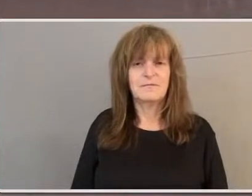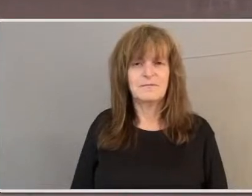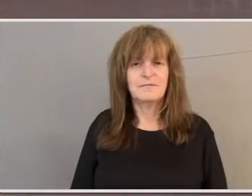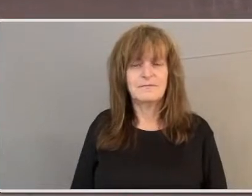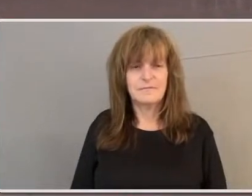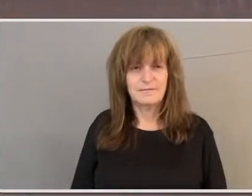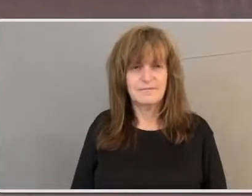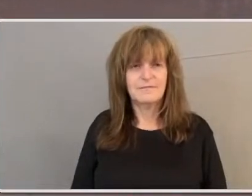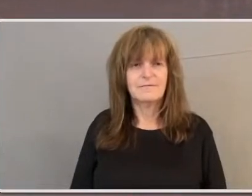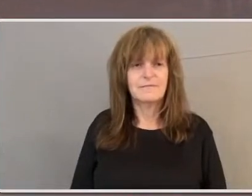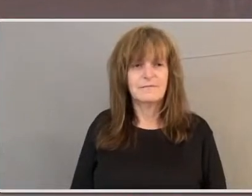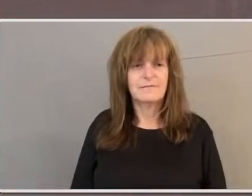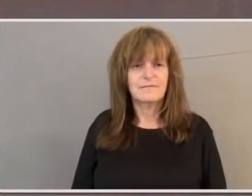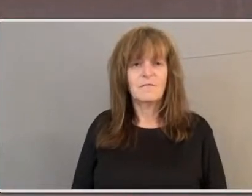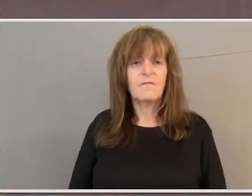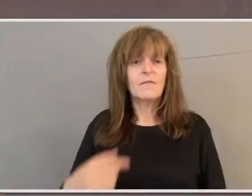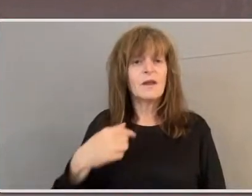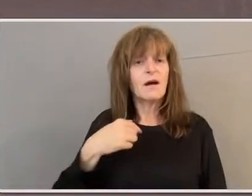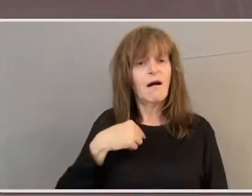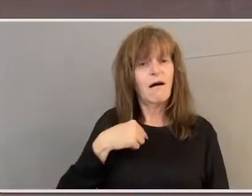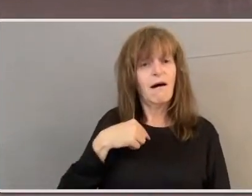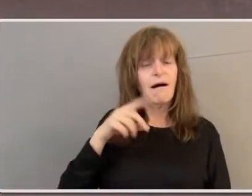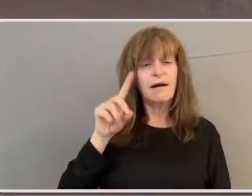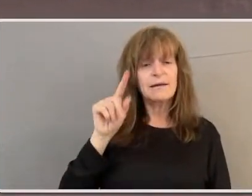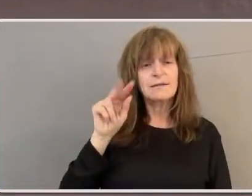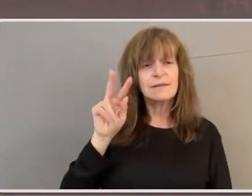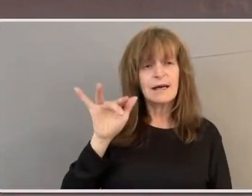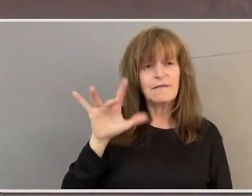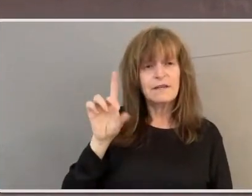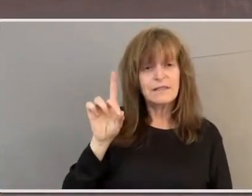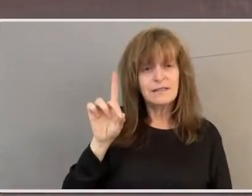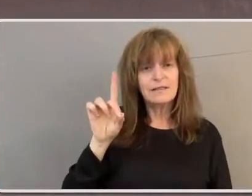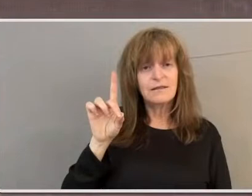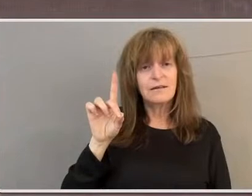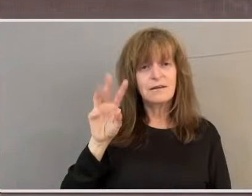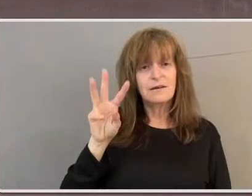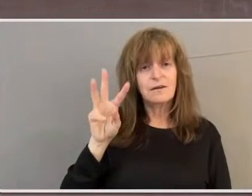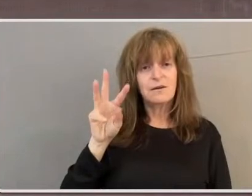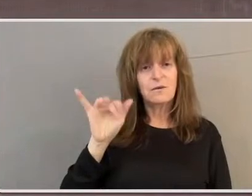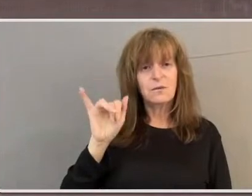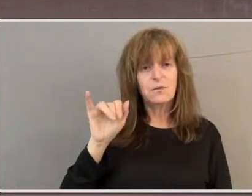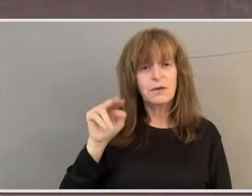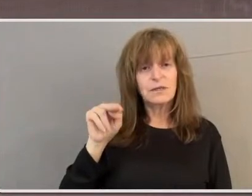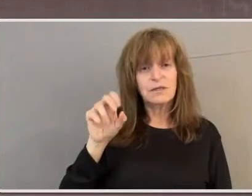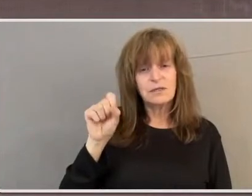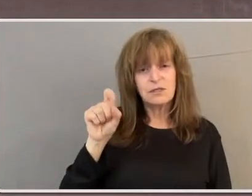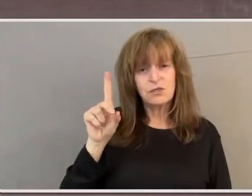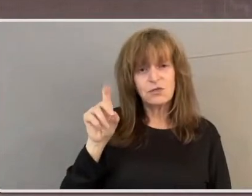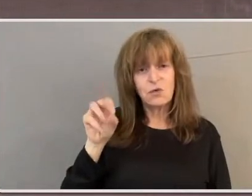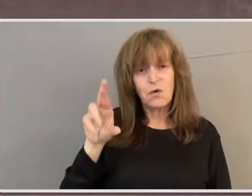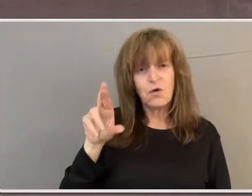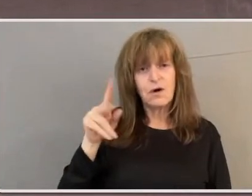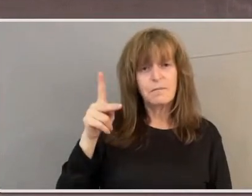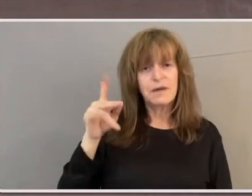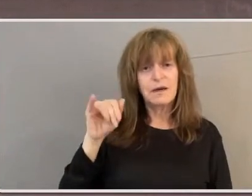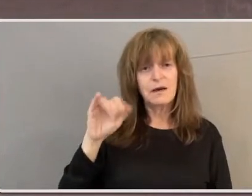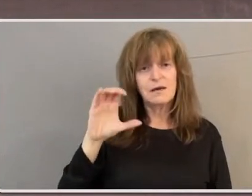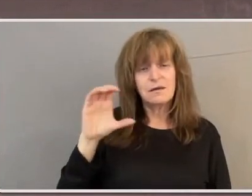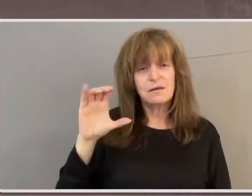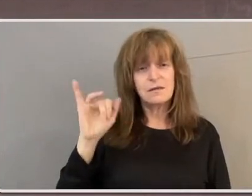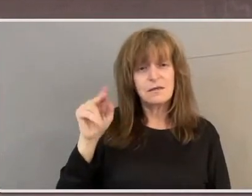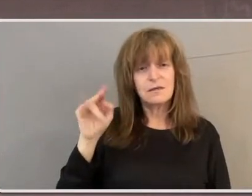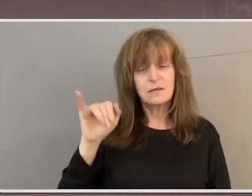I, David Windsor Piccini, swear that I will duly and faithfully and to the best of my skill and knowledge execute